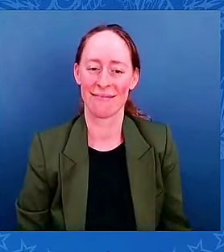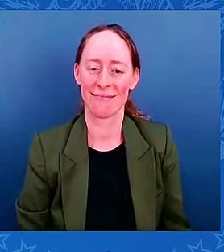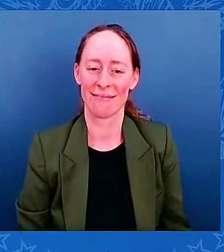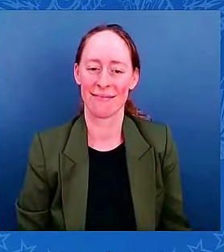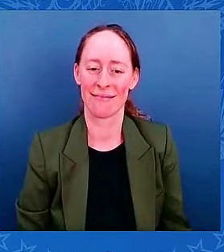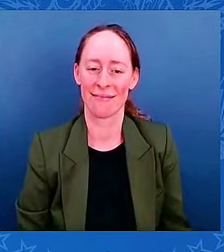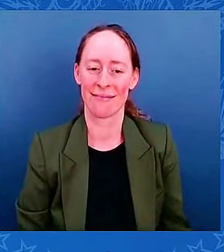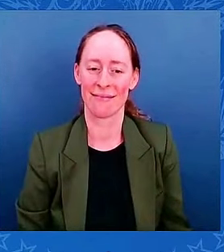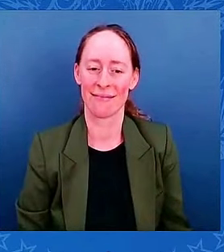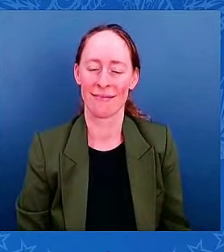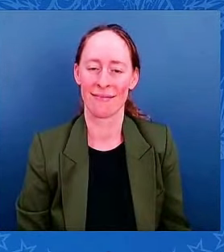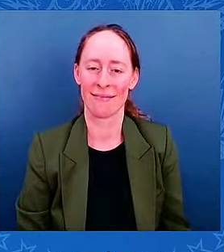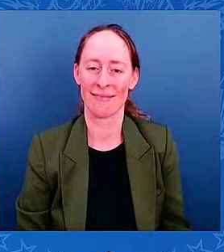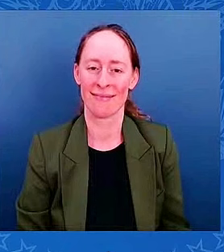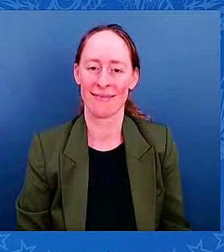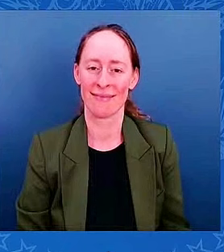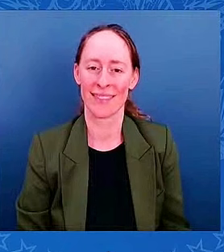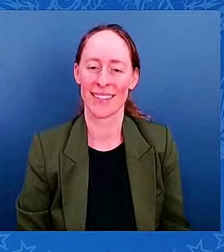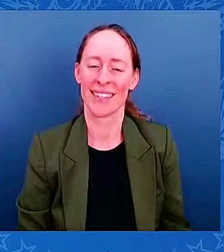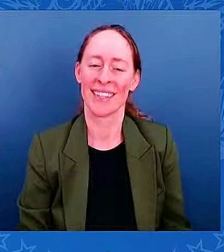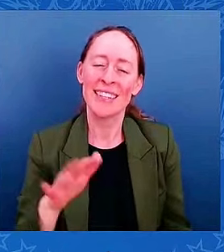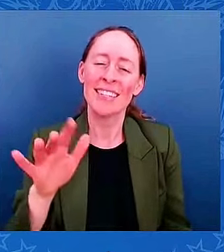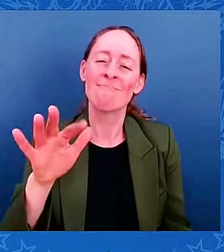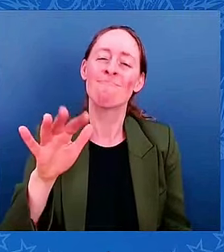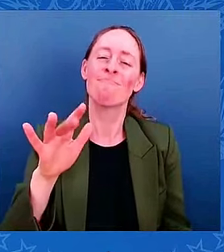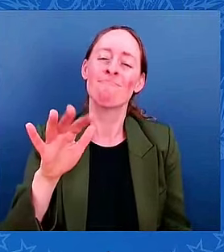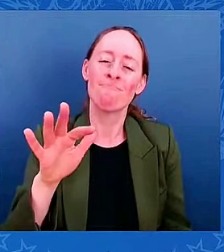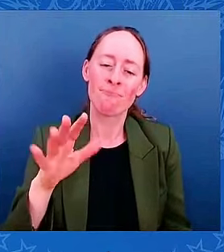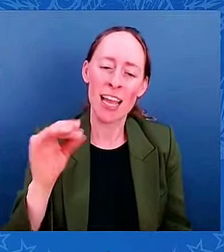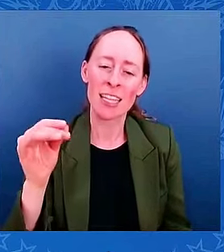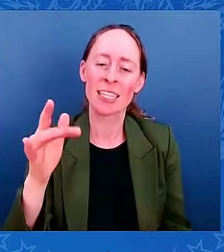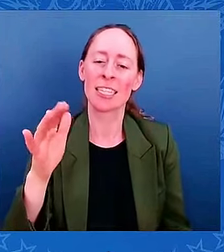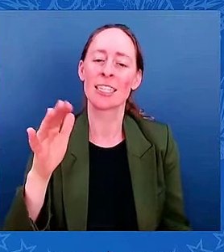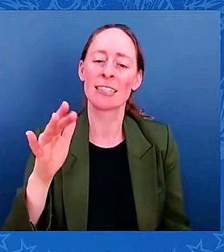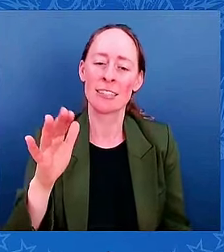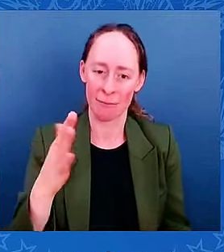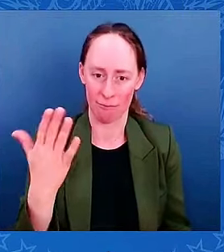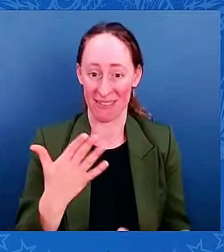he and a guy who was maybe the worst Republican president ever before him,